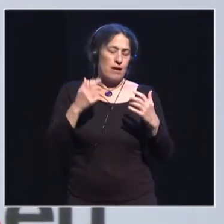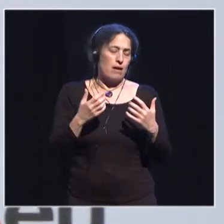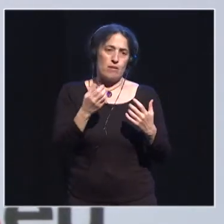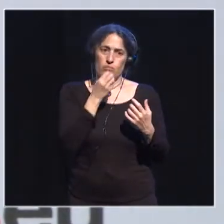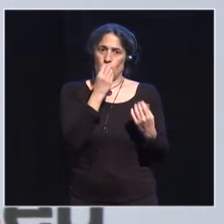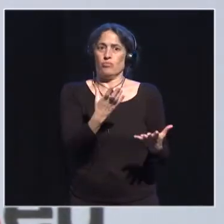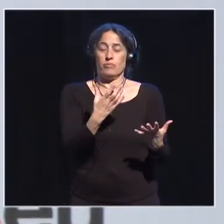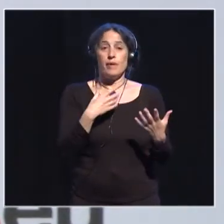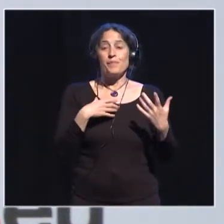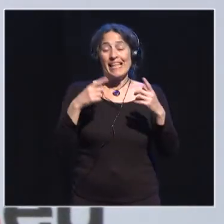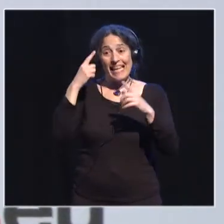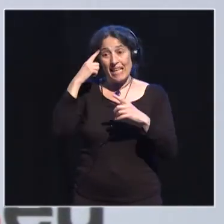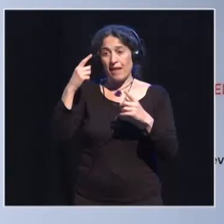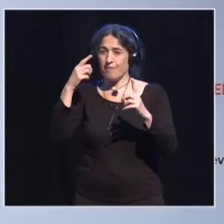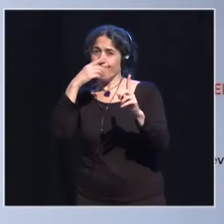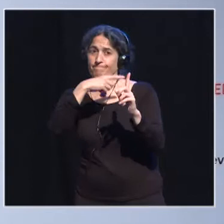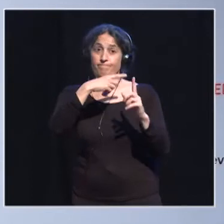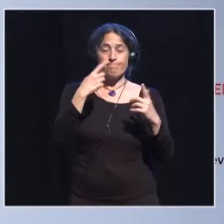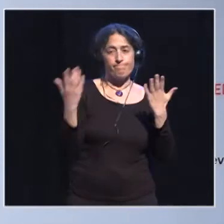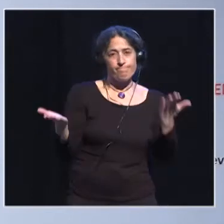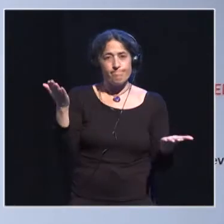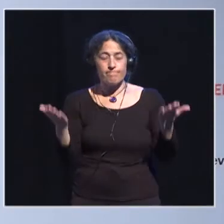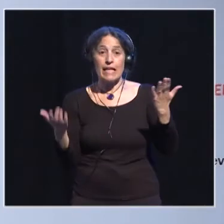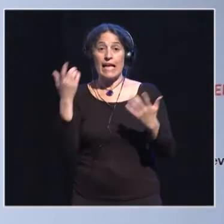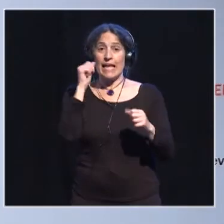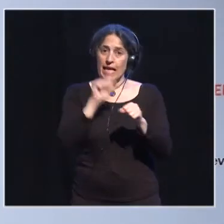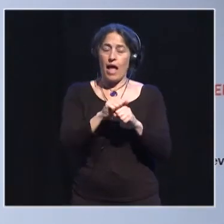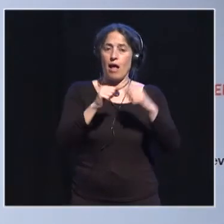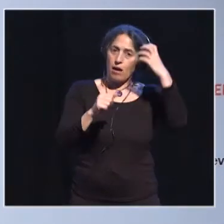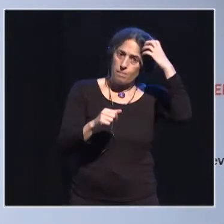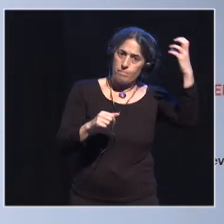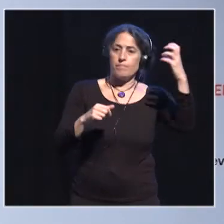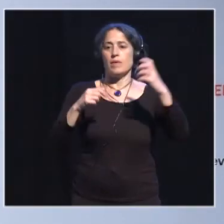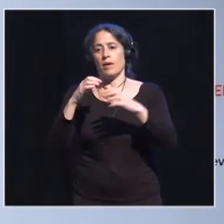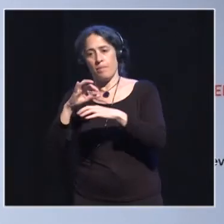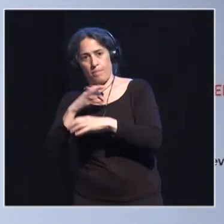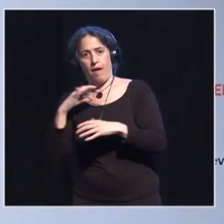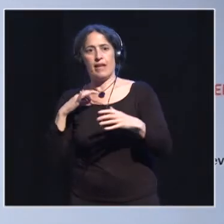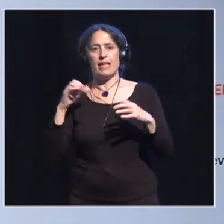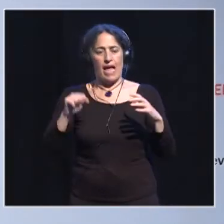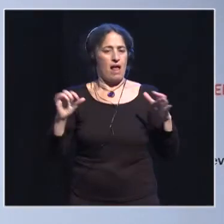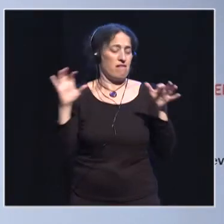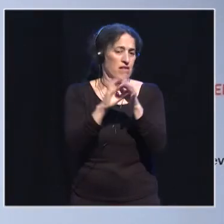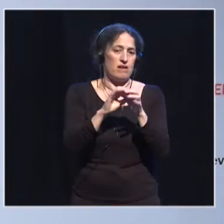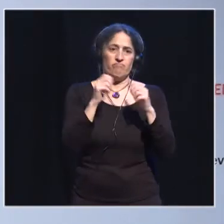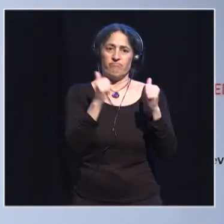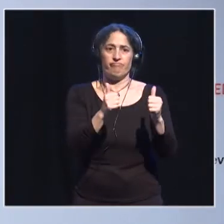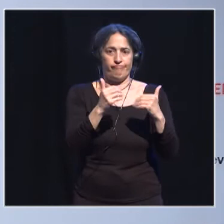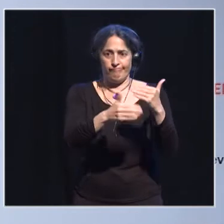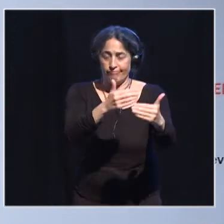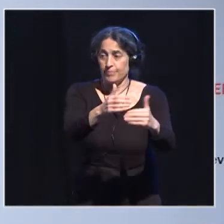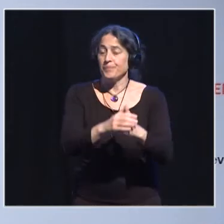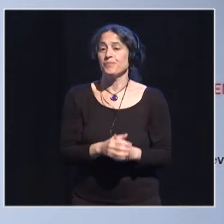they're there, I think the private sector has a tremendous role to play. Okay, so shifting gears a little bit from a magician's hat